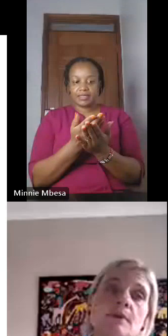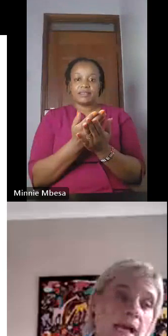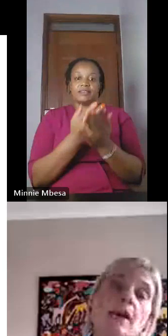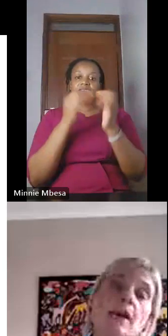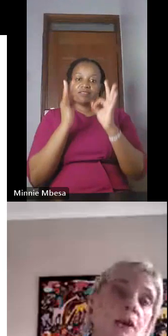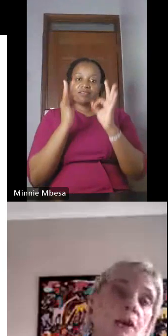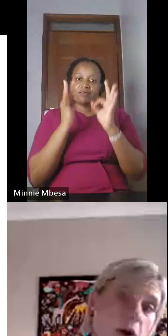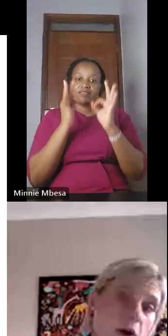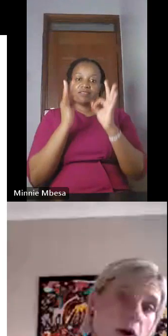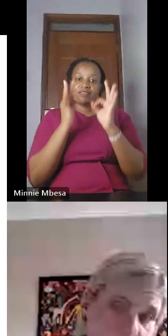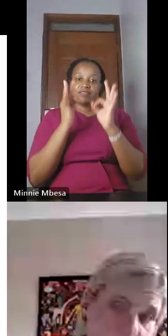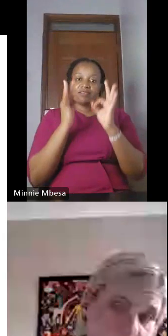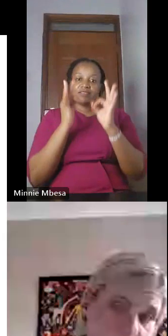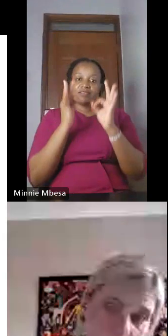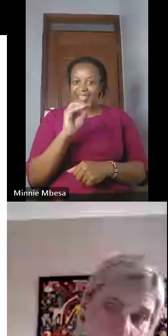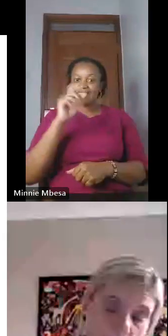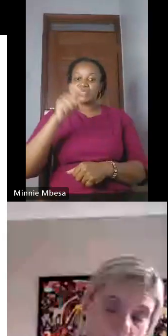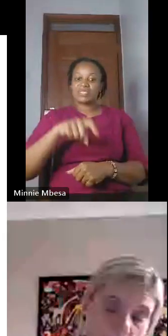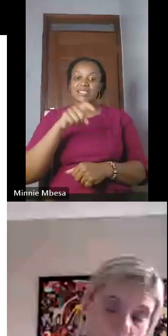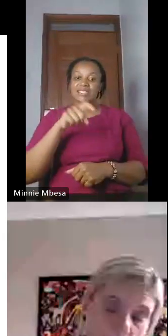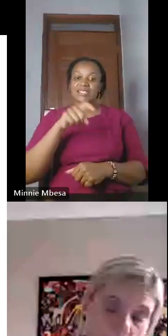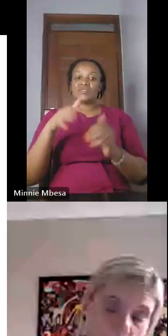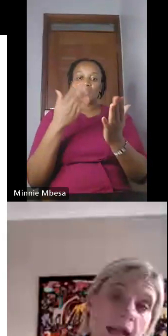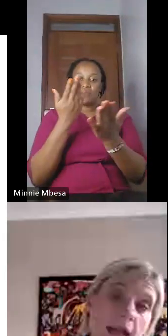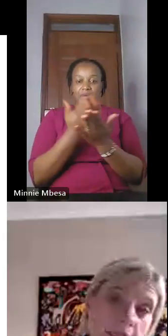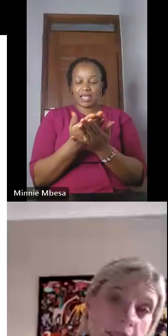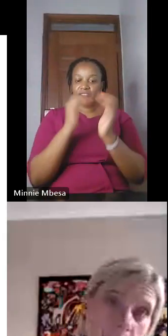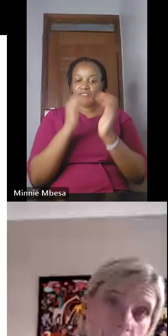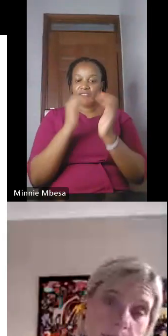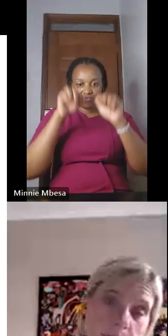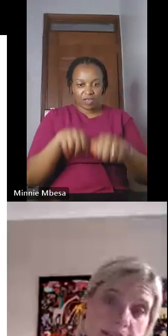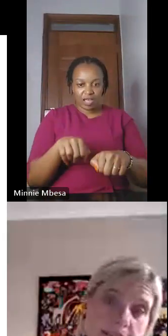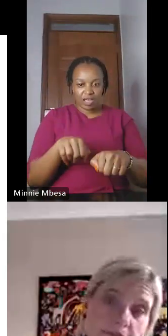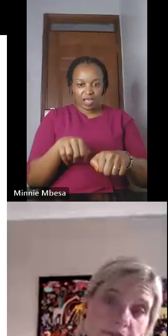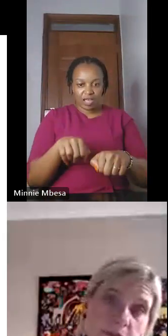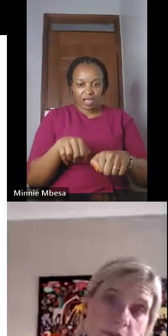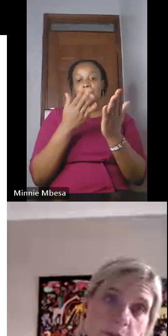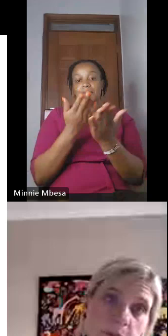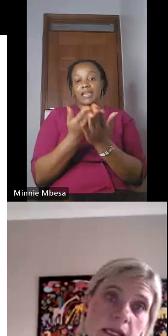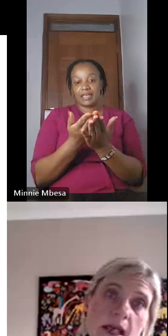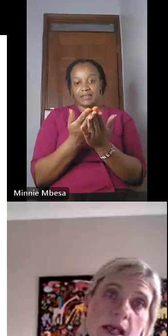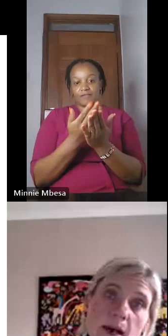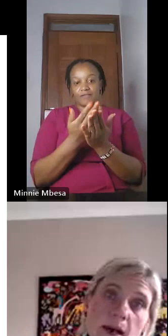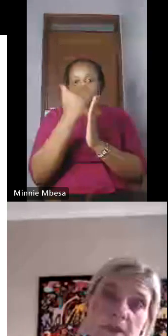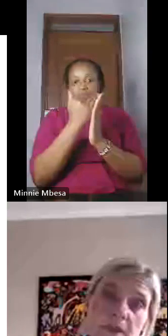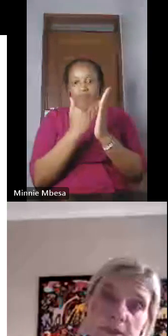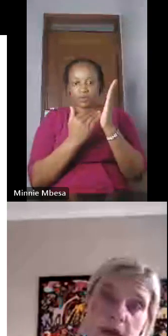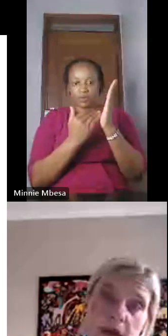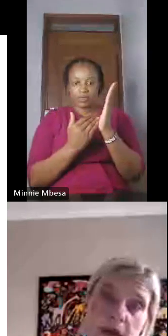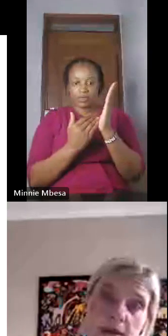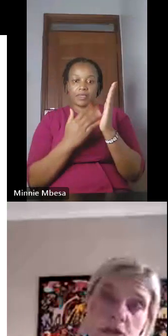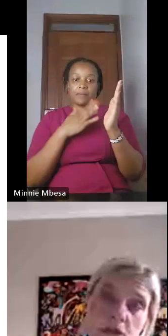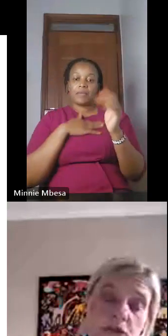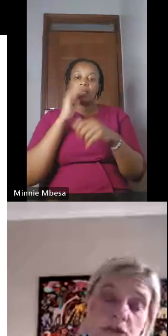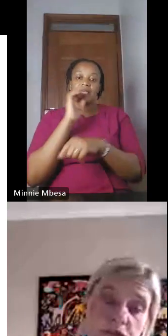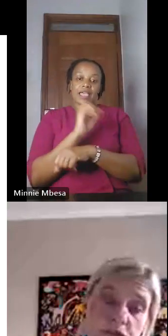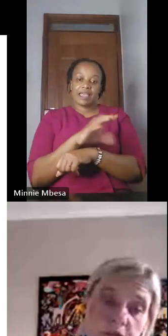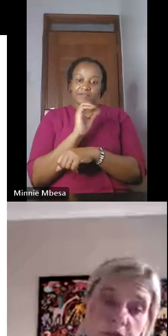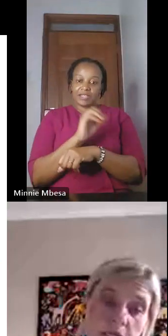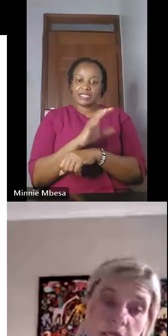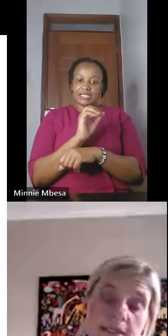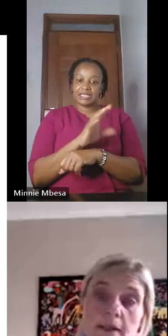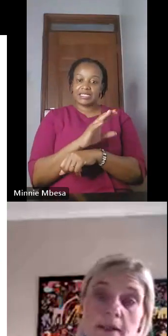wanting to apply, you are eligible for the program. I guess my one piece of advice would be, let's try,